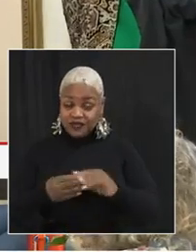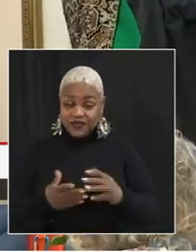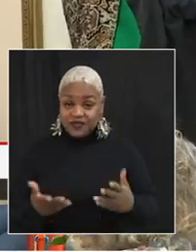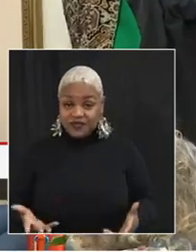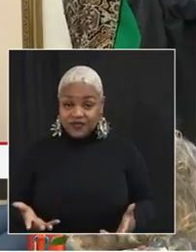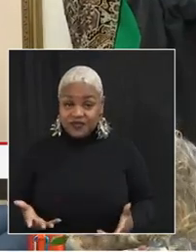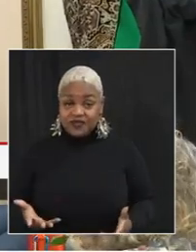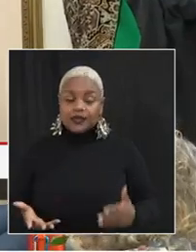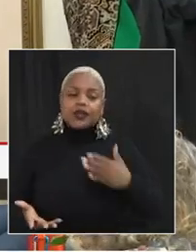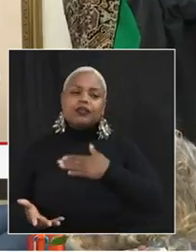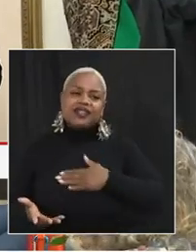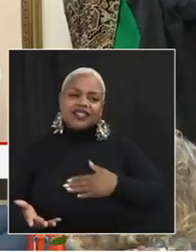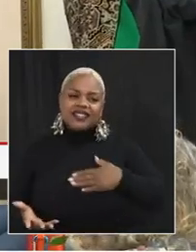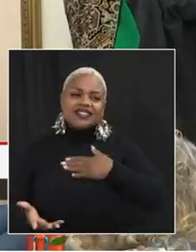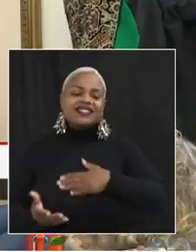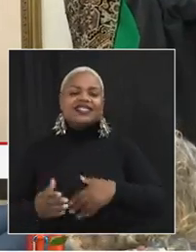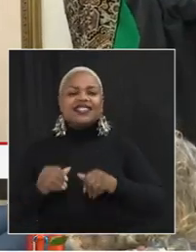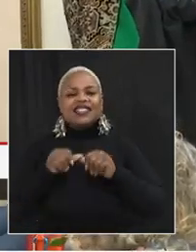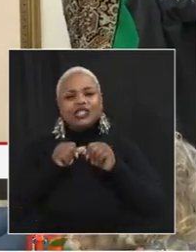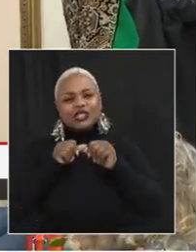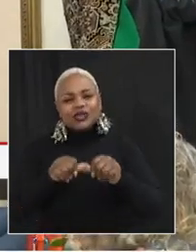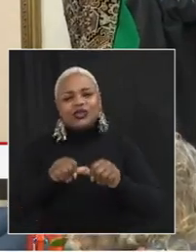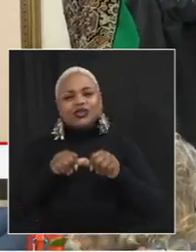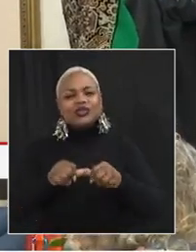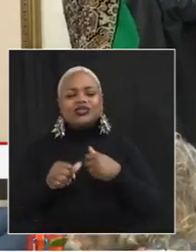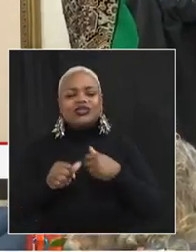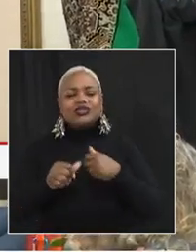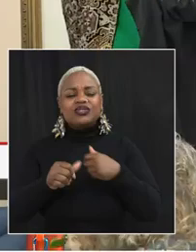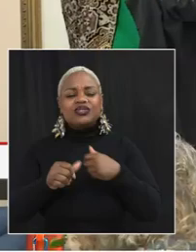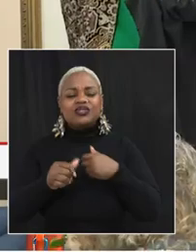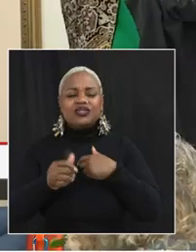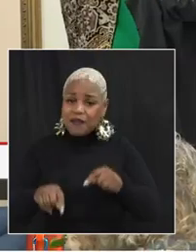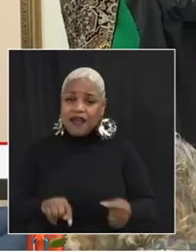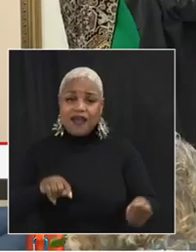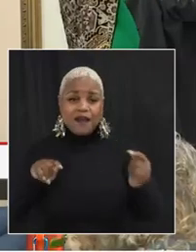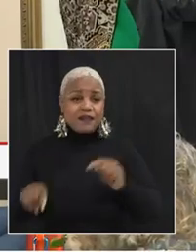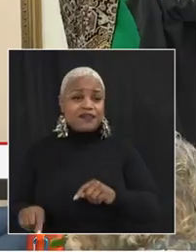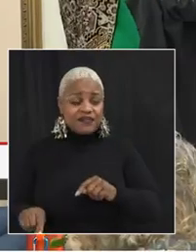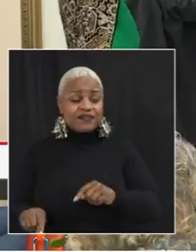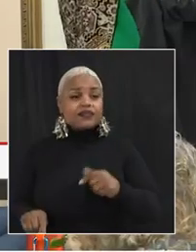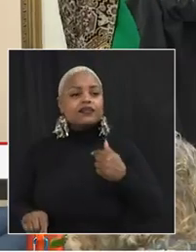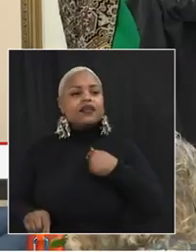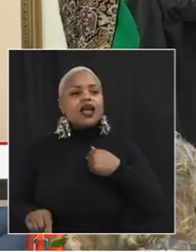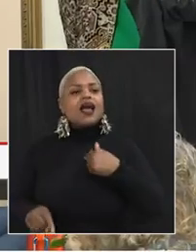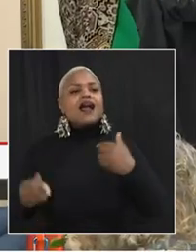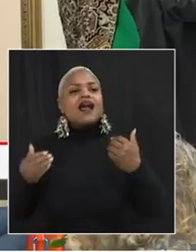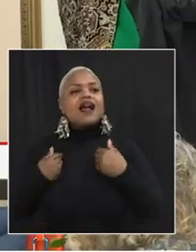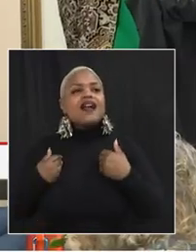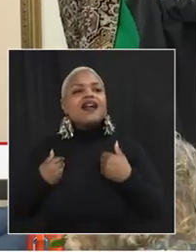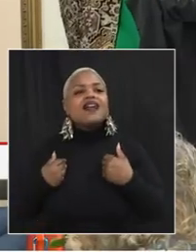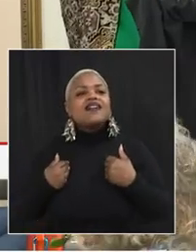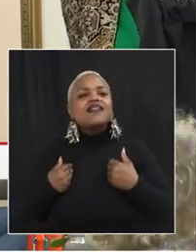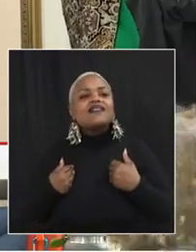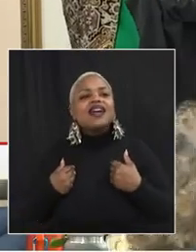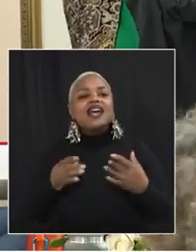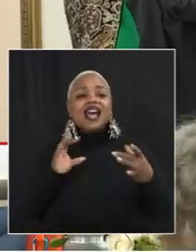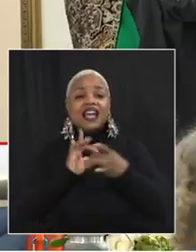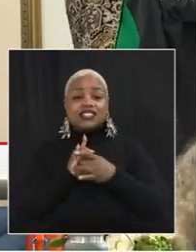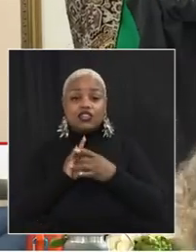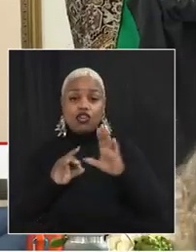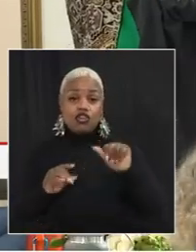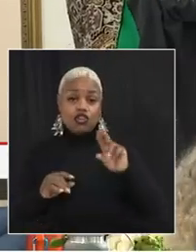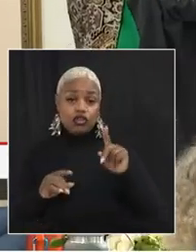continue to come to this place. I have the connector card, and I've used it.